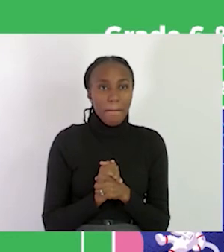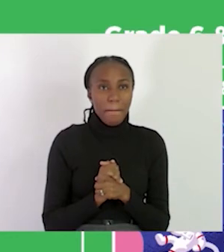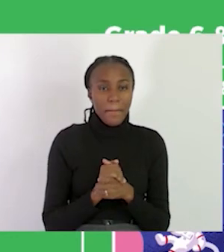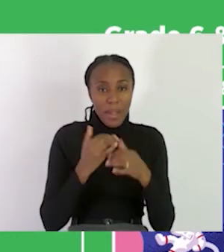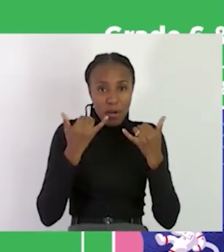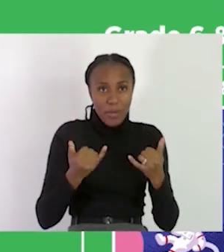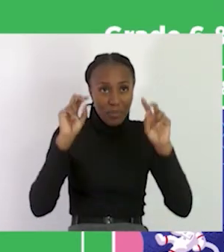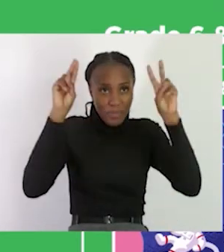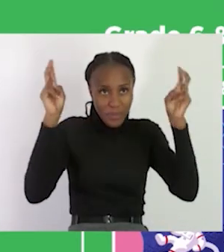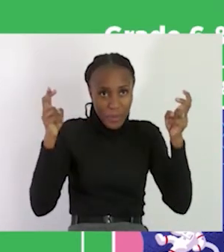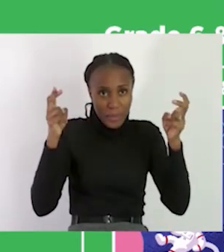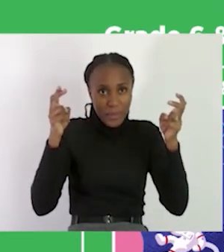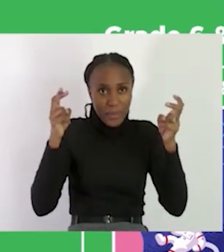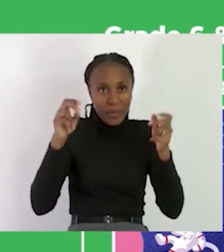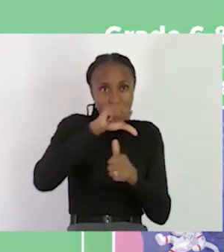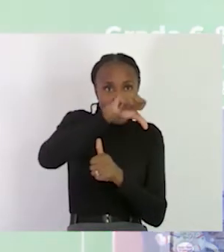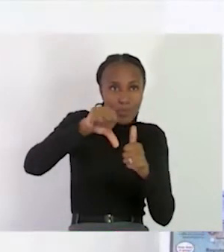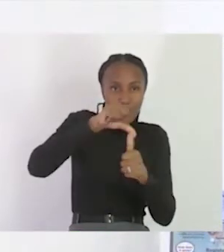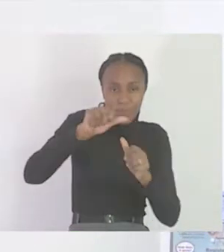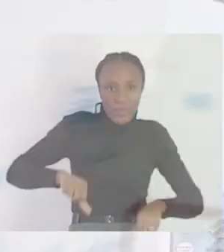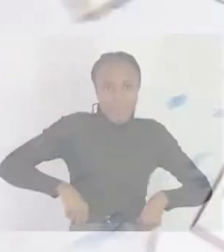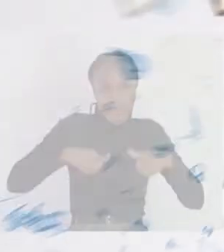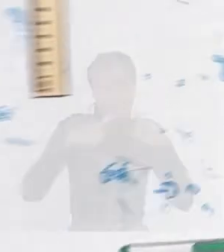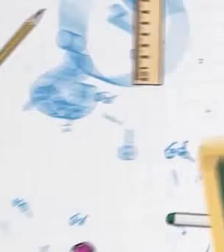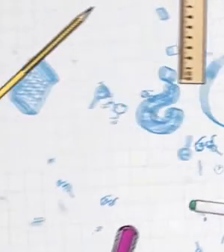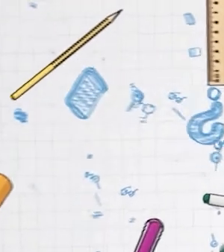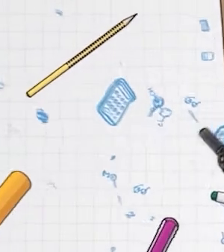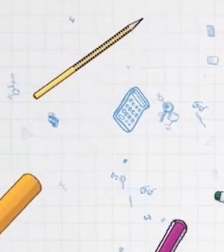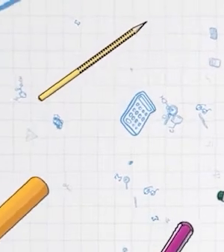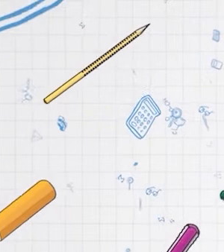Today's lesson is social health.